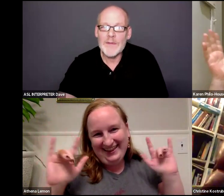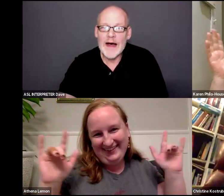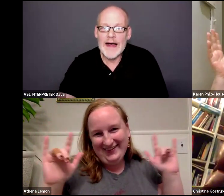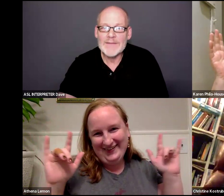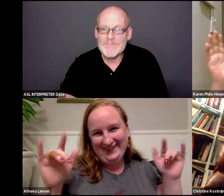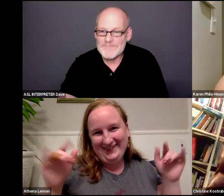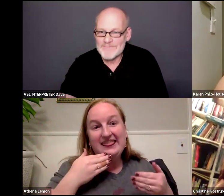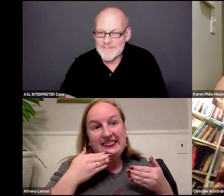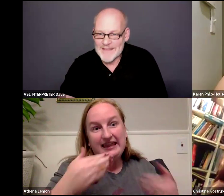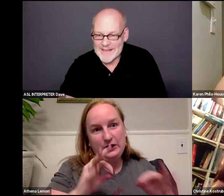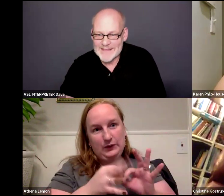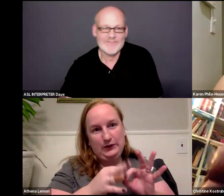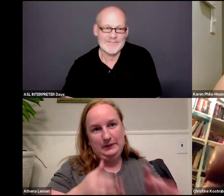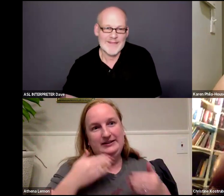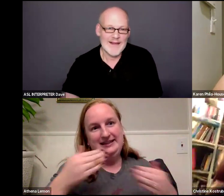of you. Bye-bye.